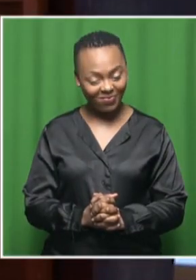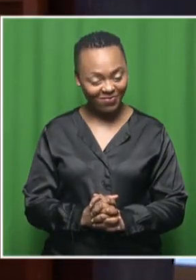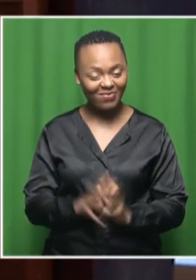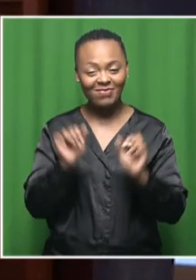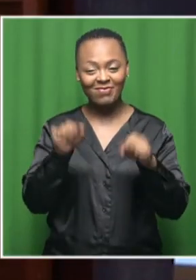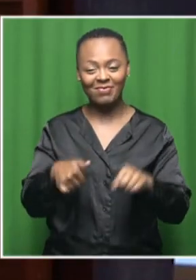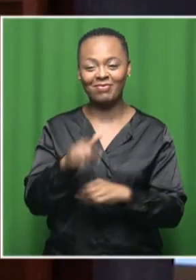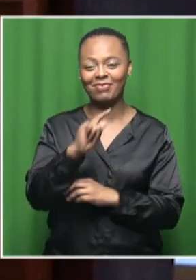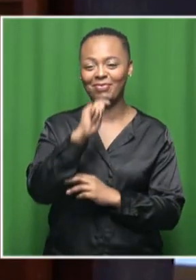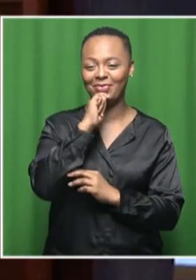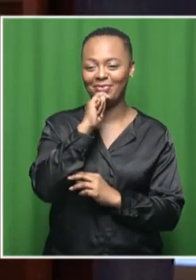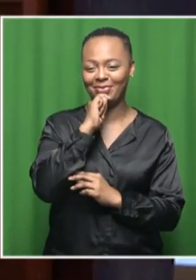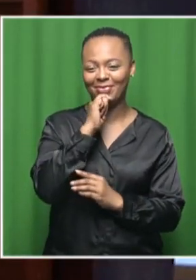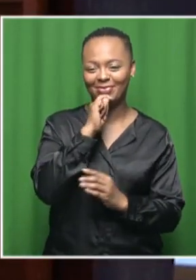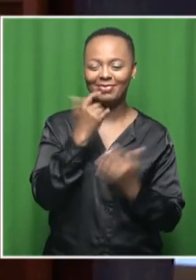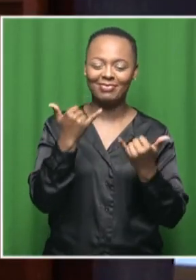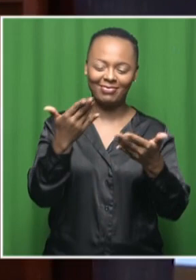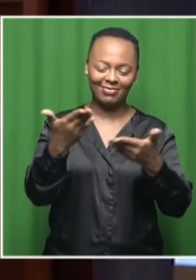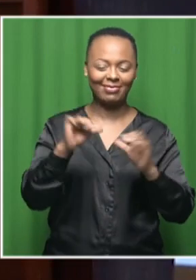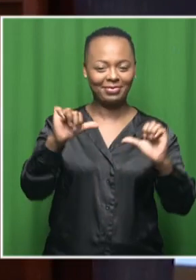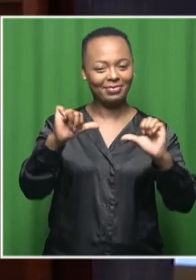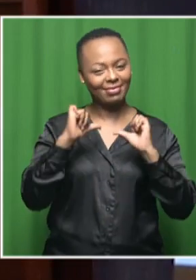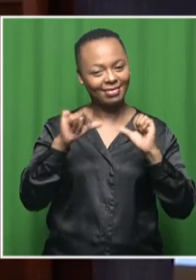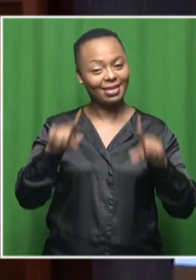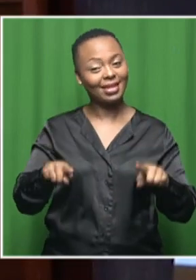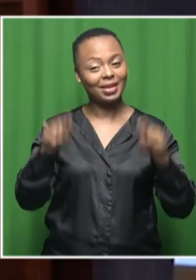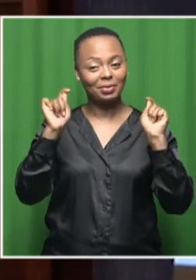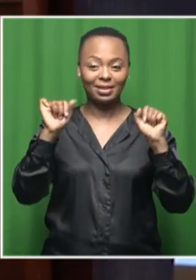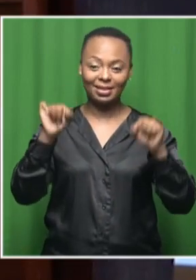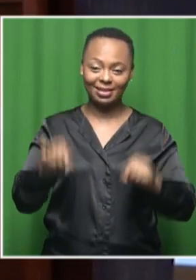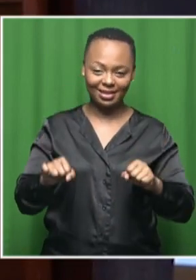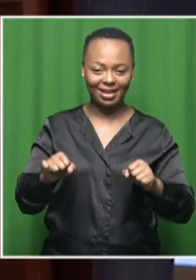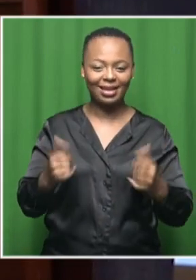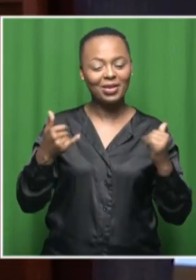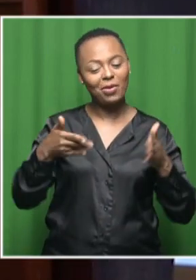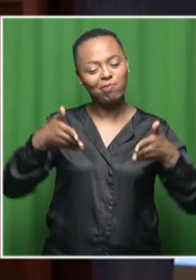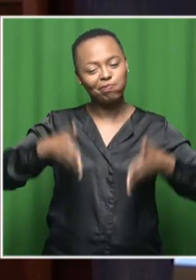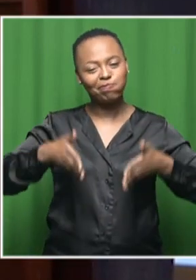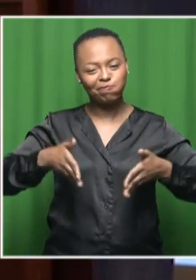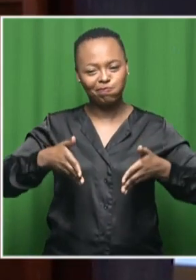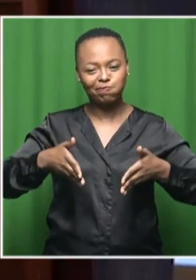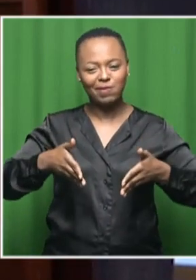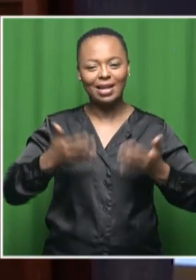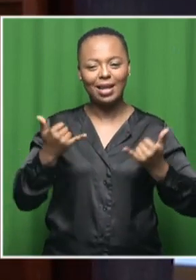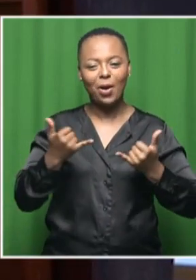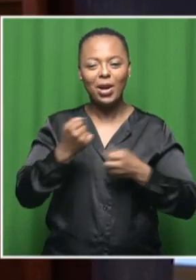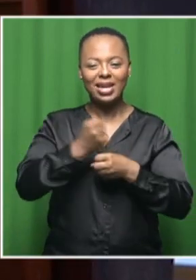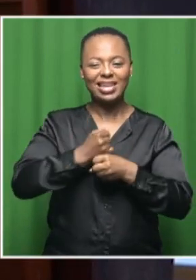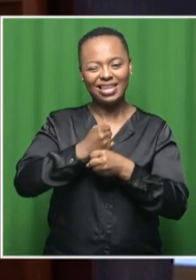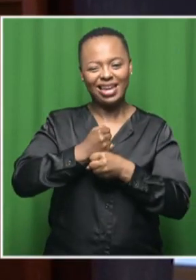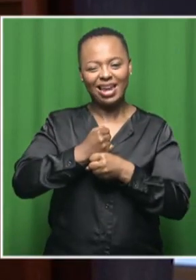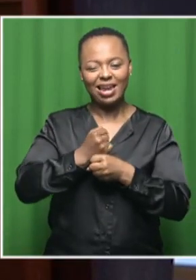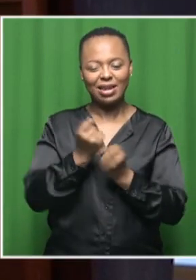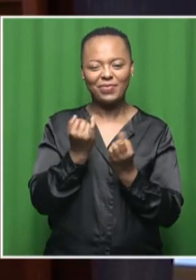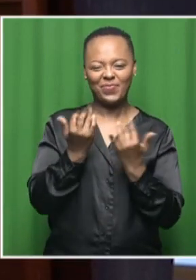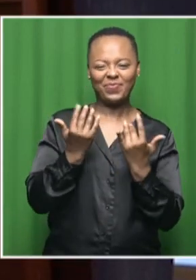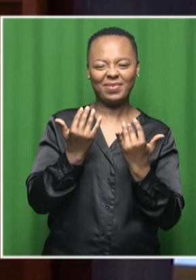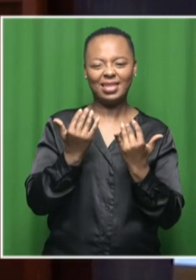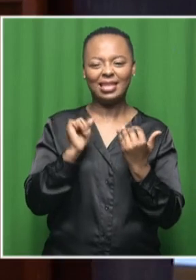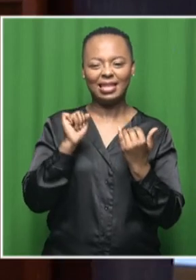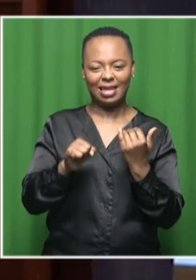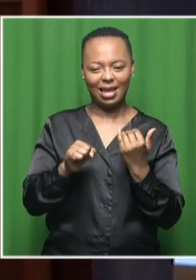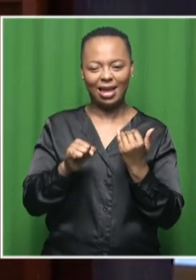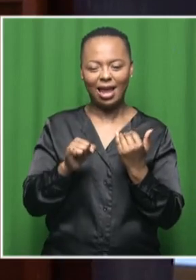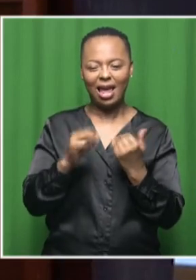Well, good morning and welcome back to Cape Town once more. And of course, we are here for the Green Hydrogen Summit. And this is